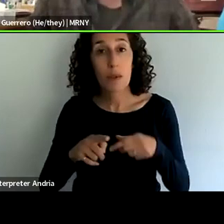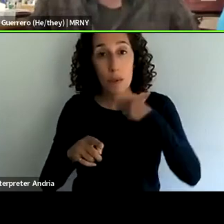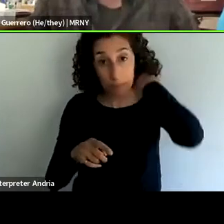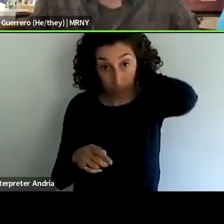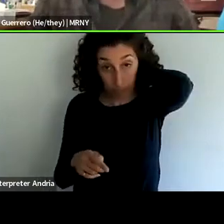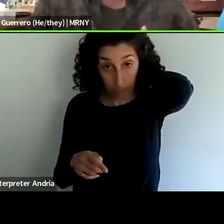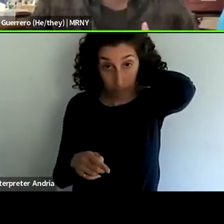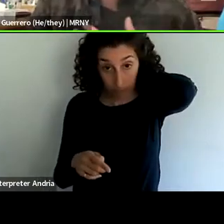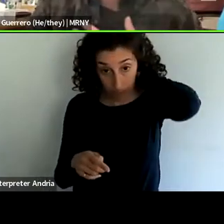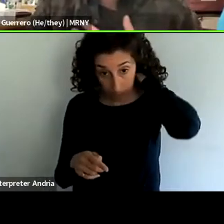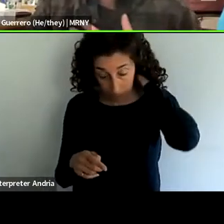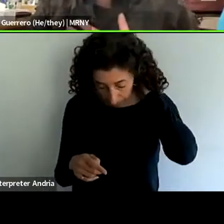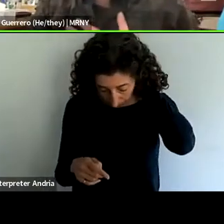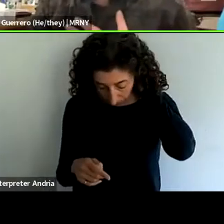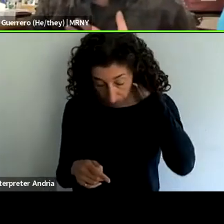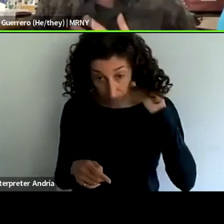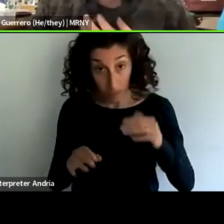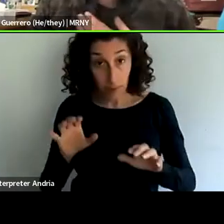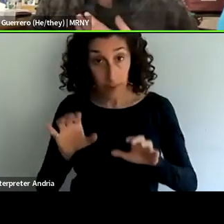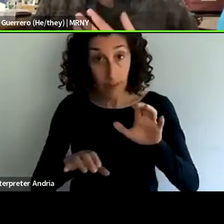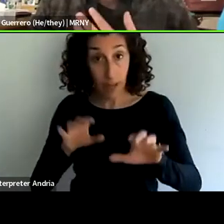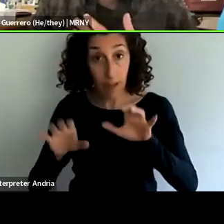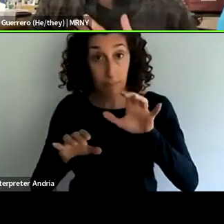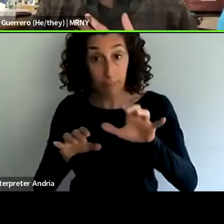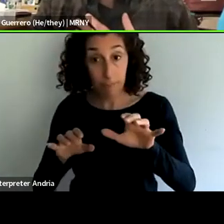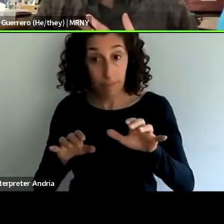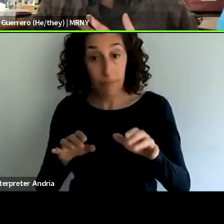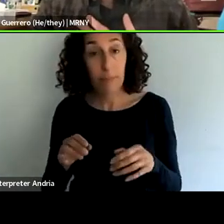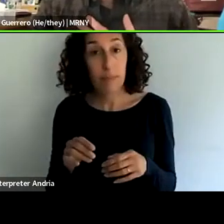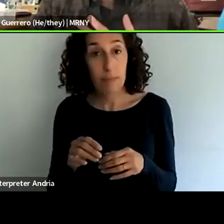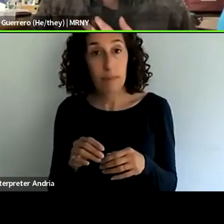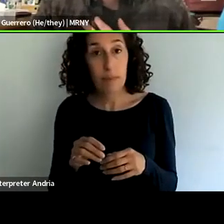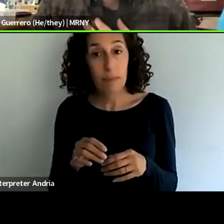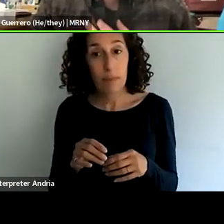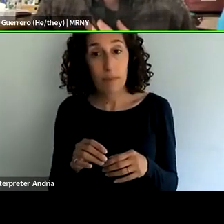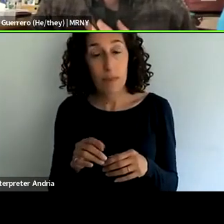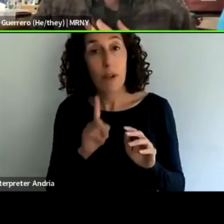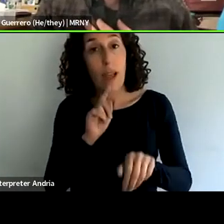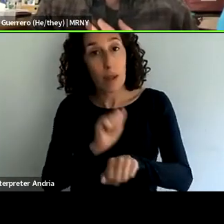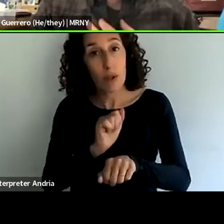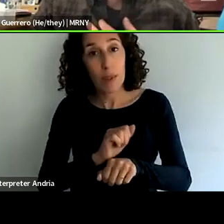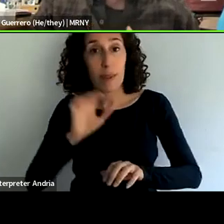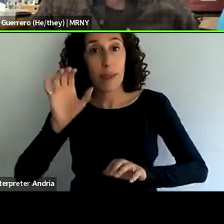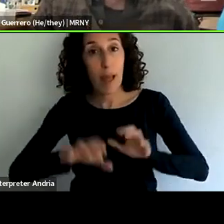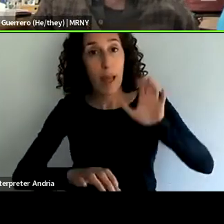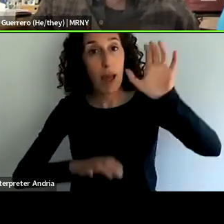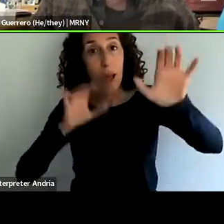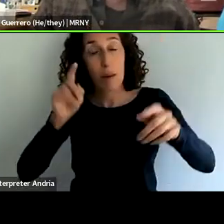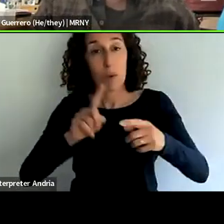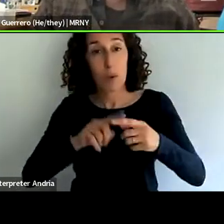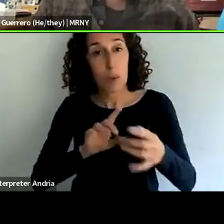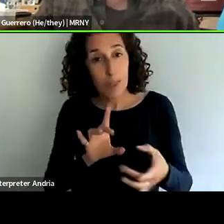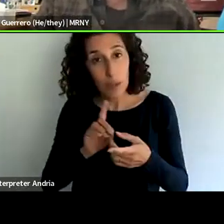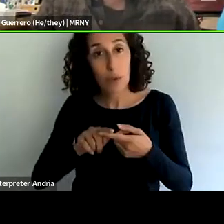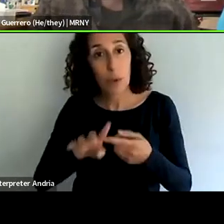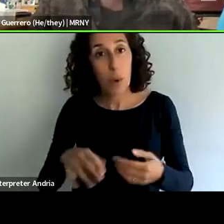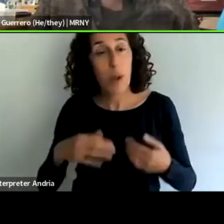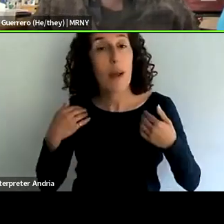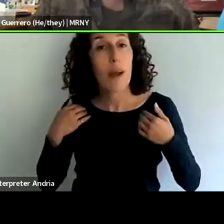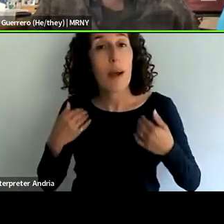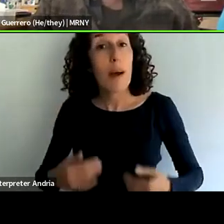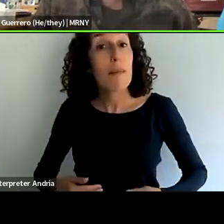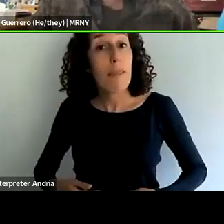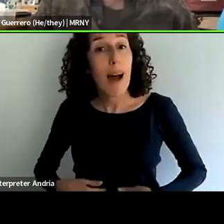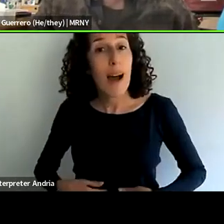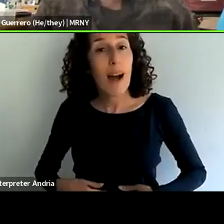body, because climbing helped me get connected to my trans body in very deep ways, holler at me. I would love to take